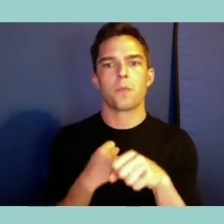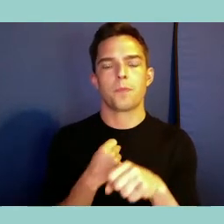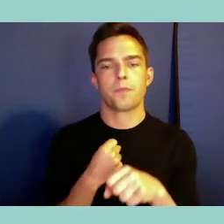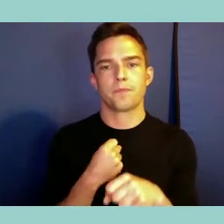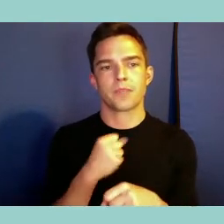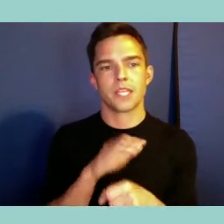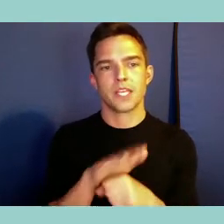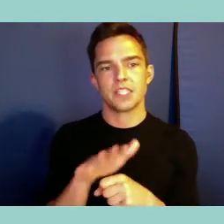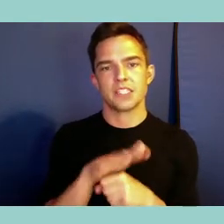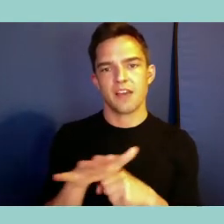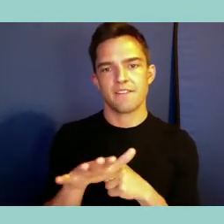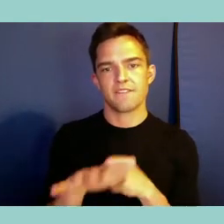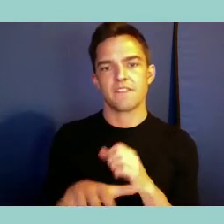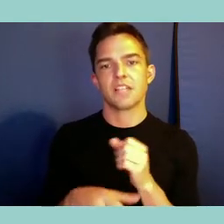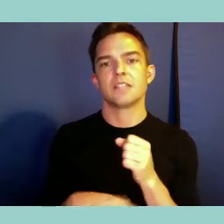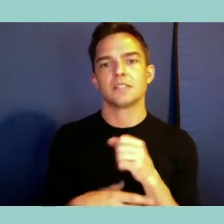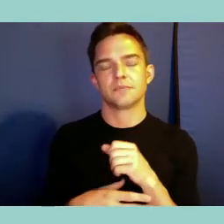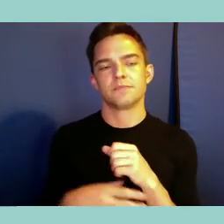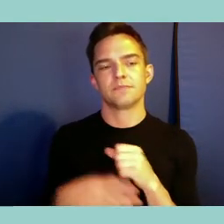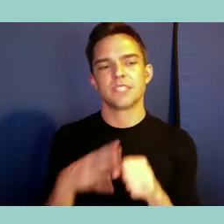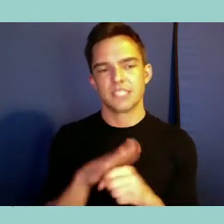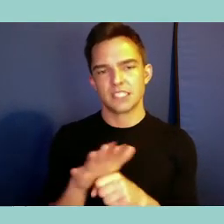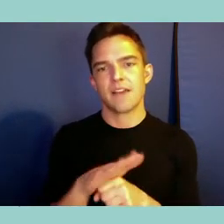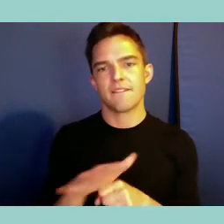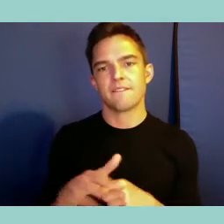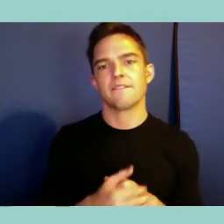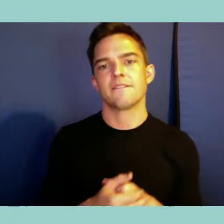Enough is enough.